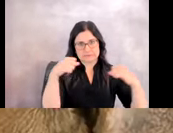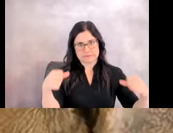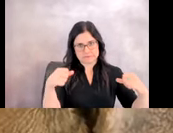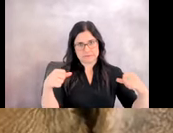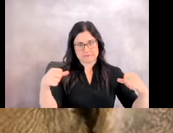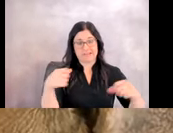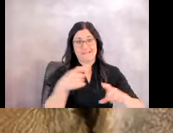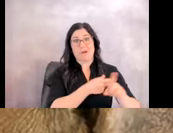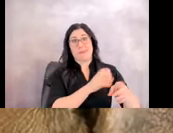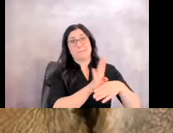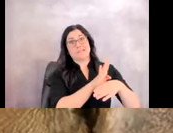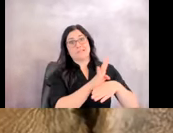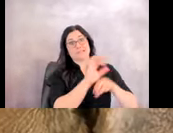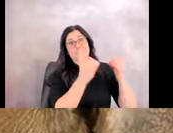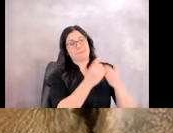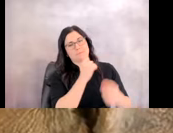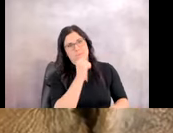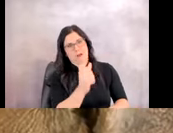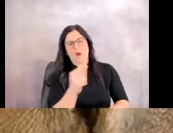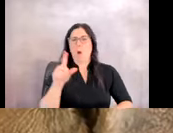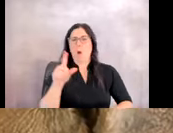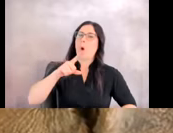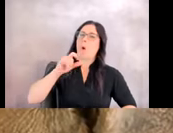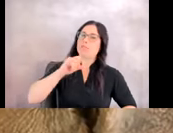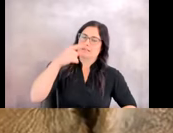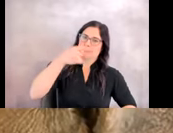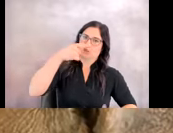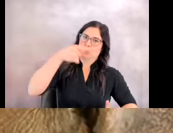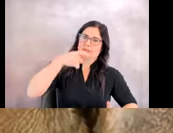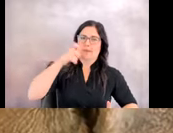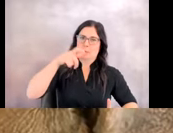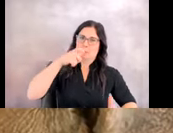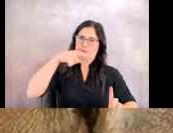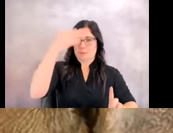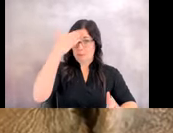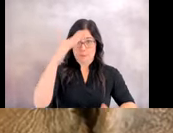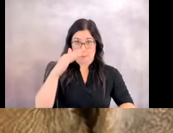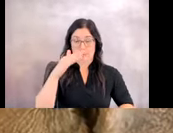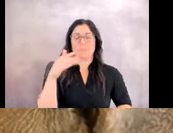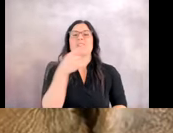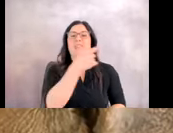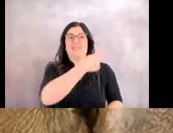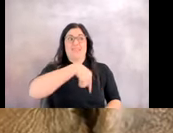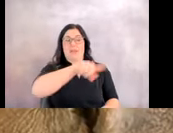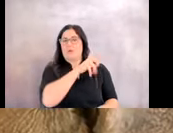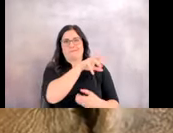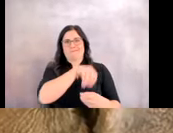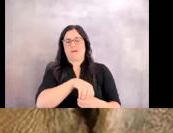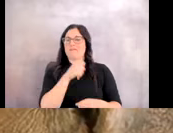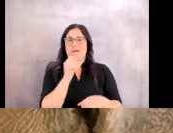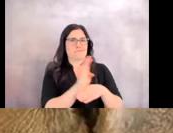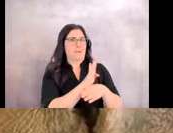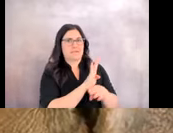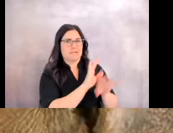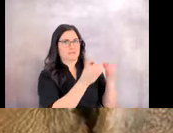from the business division. So don't start thinking, oh, that's so-and-so, that's so-and-so. None of these came from the business division. So don't